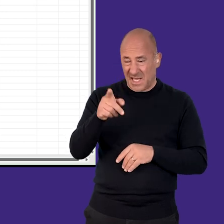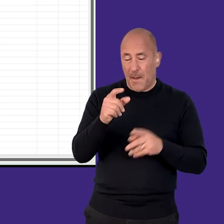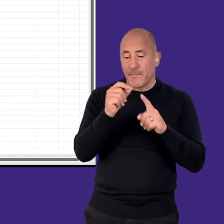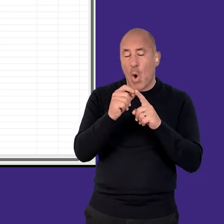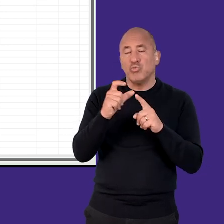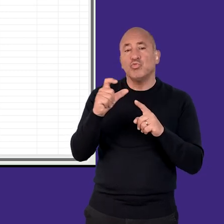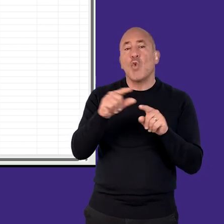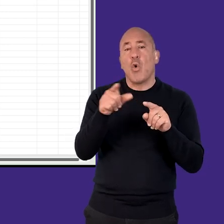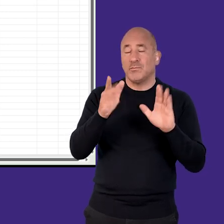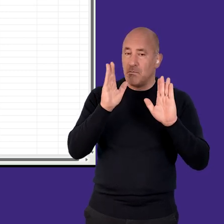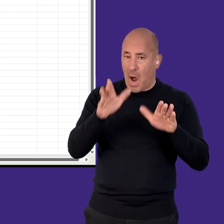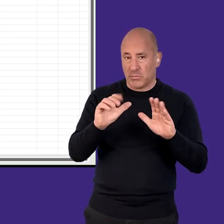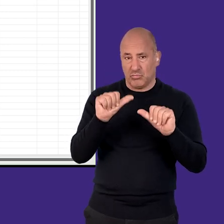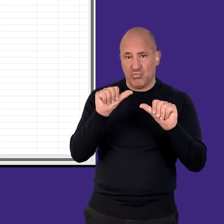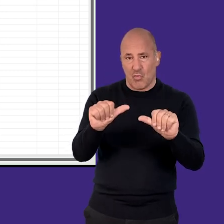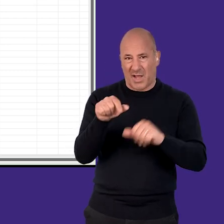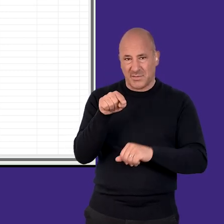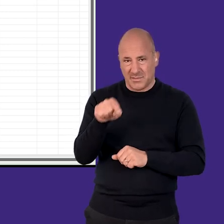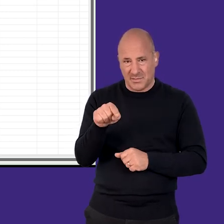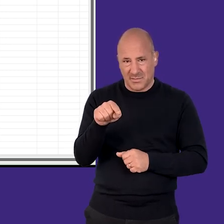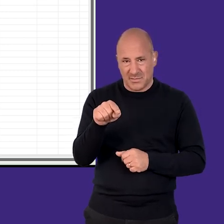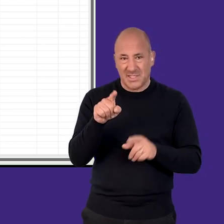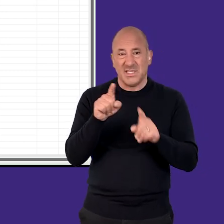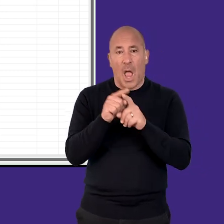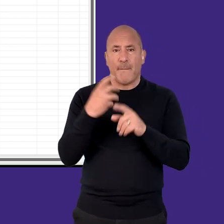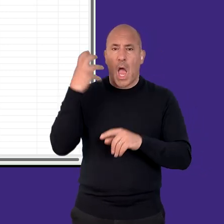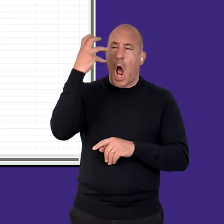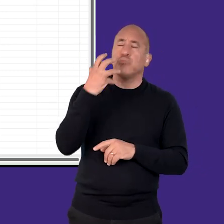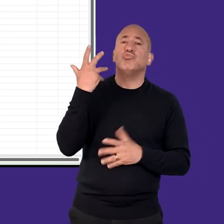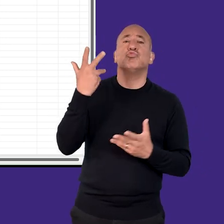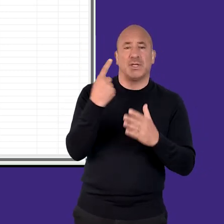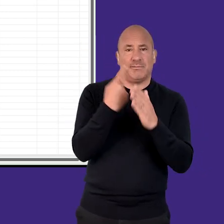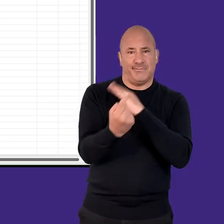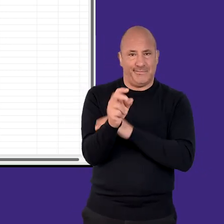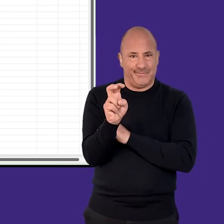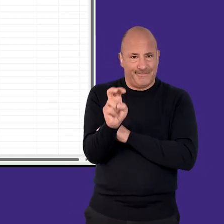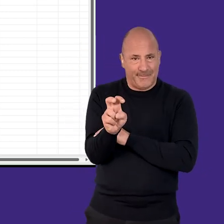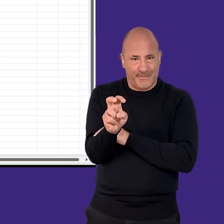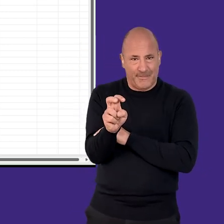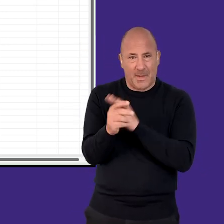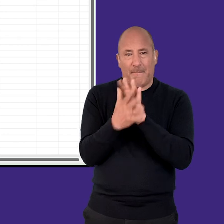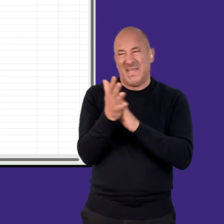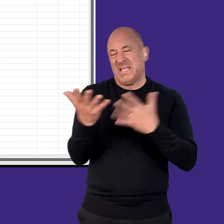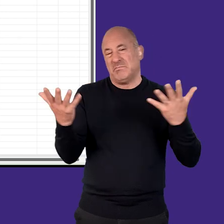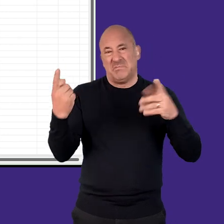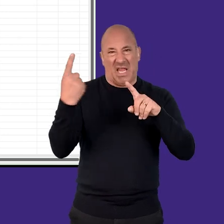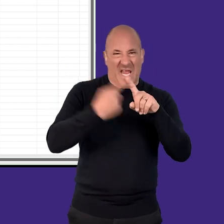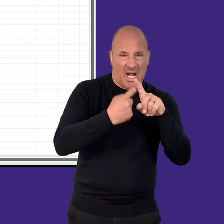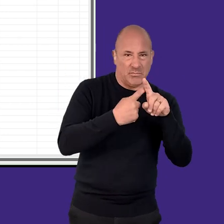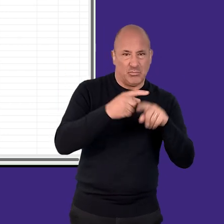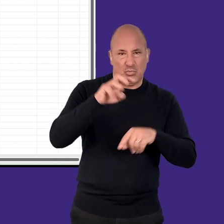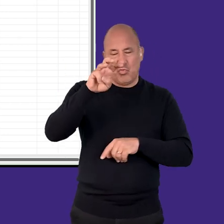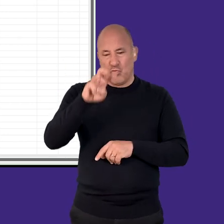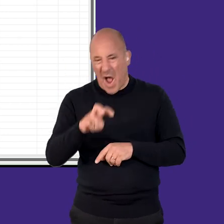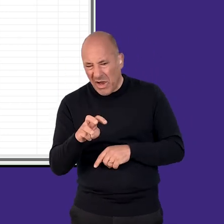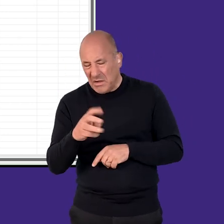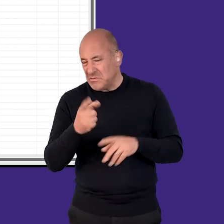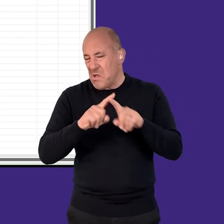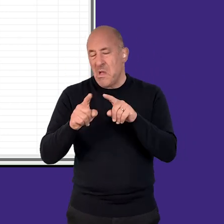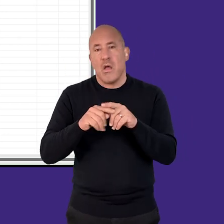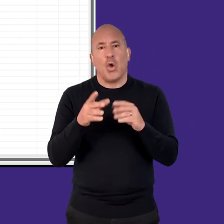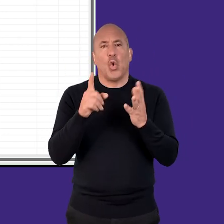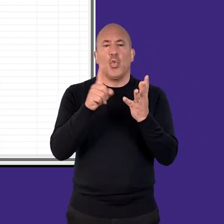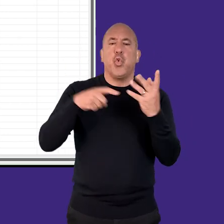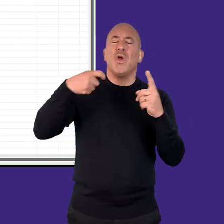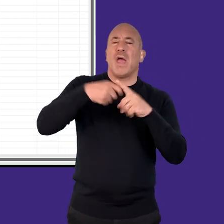there. Note that the postcode must be valid, and the country should be individual. This means that you should put